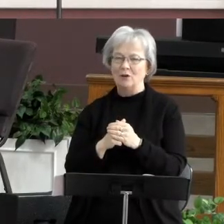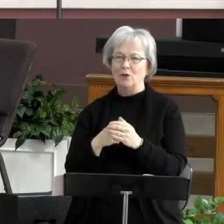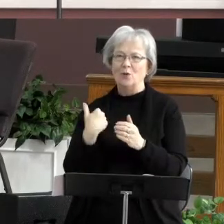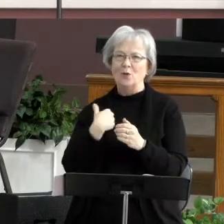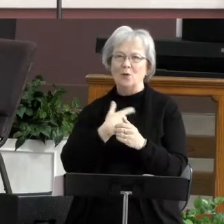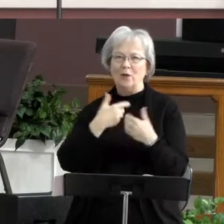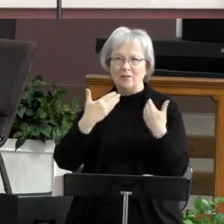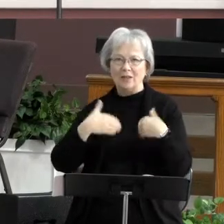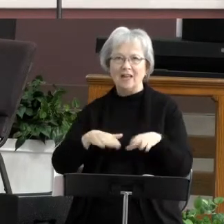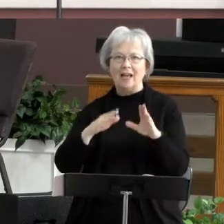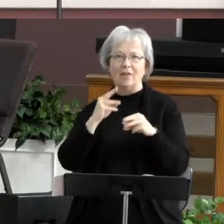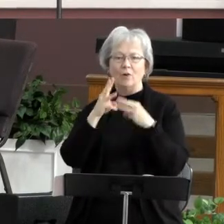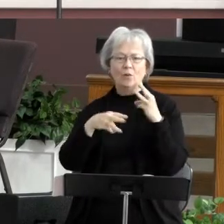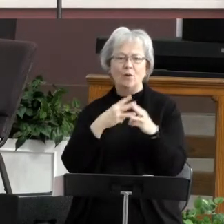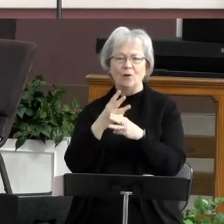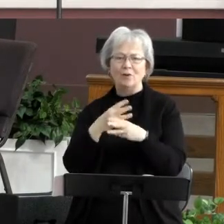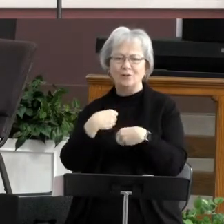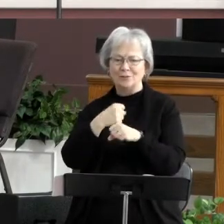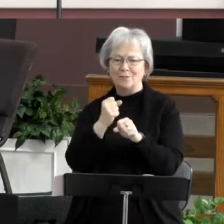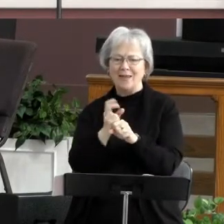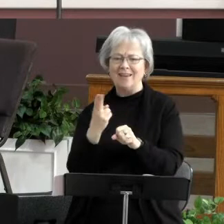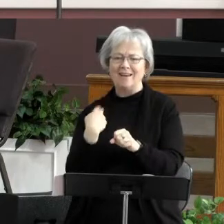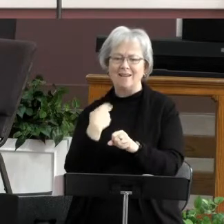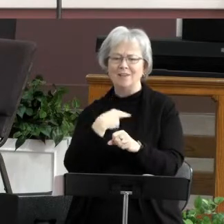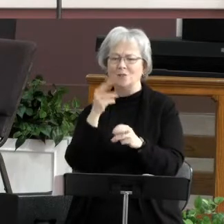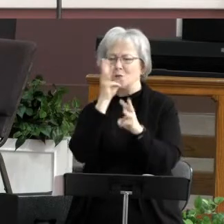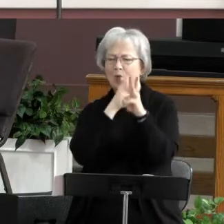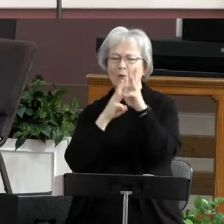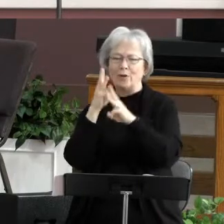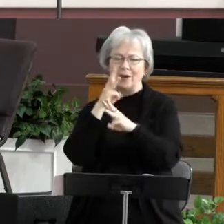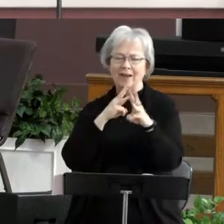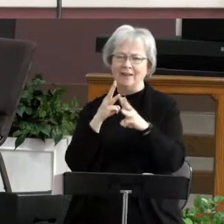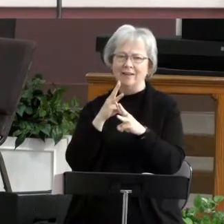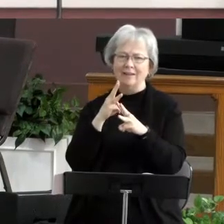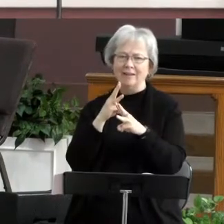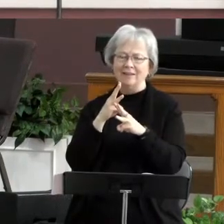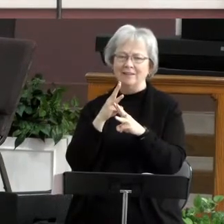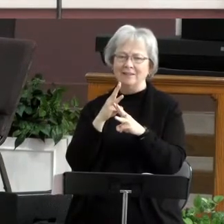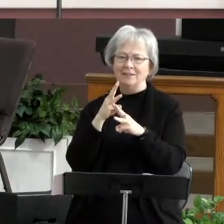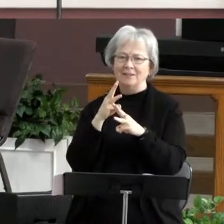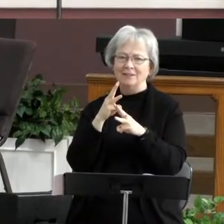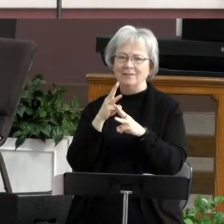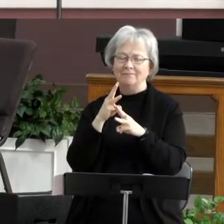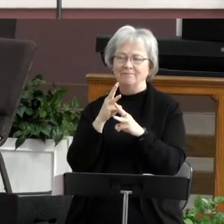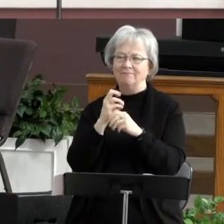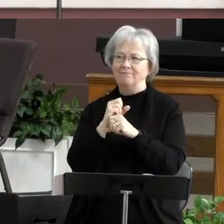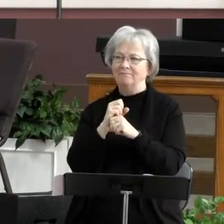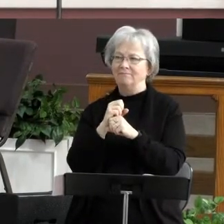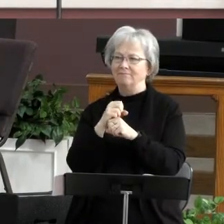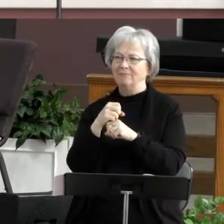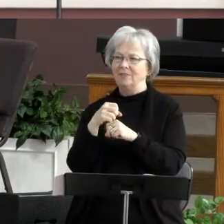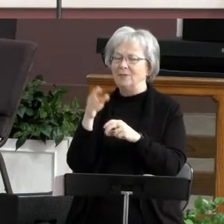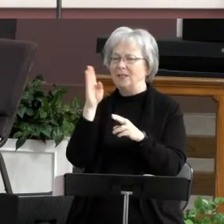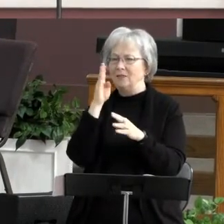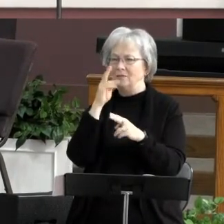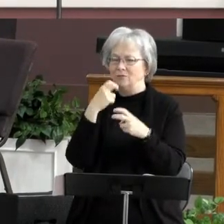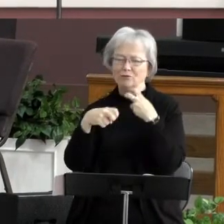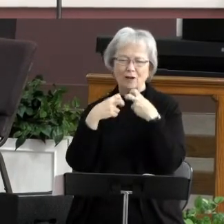to worry about so much and be anxious about so much.